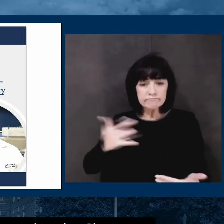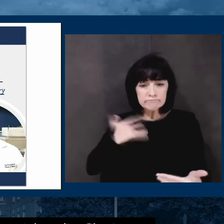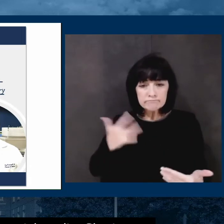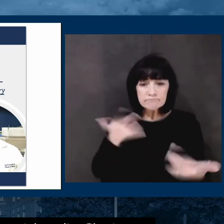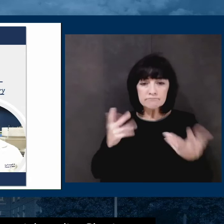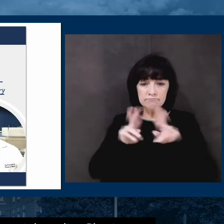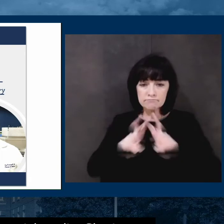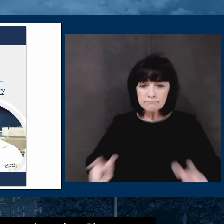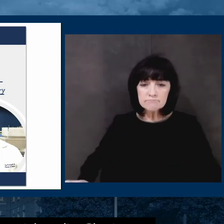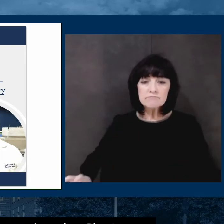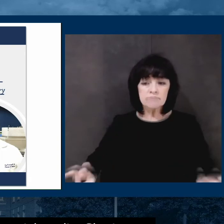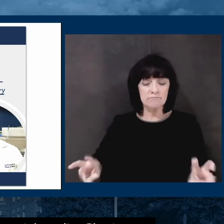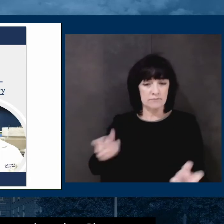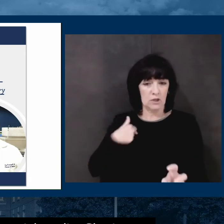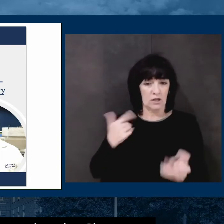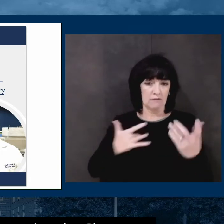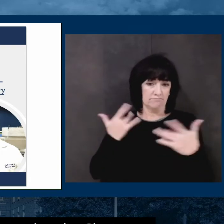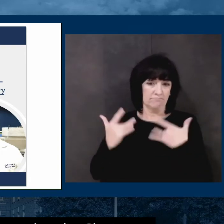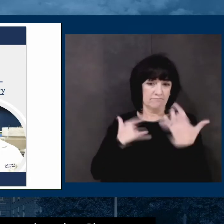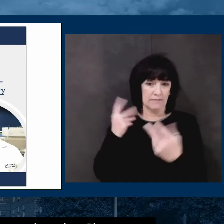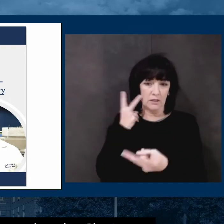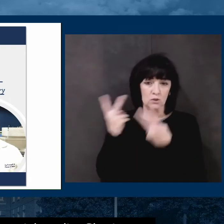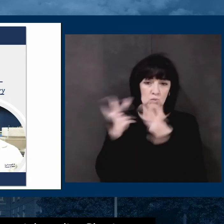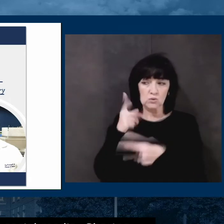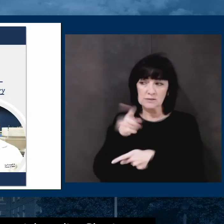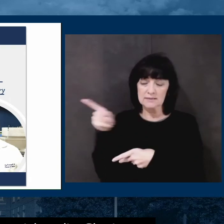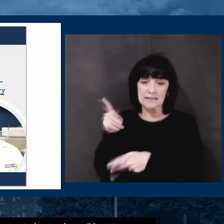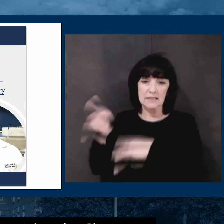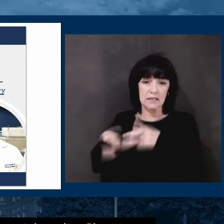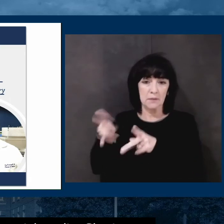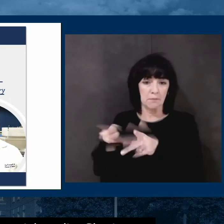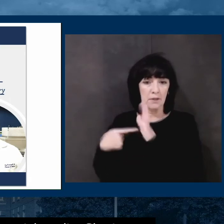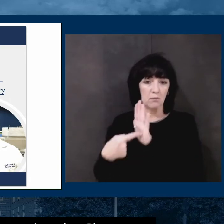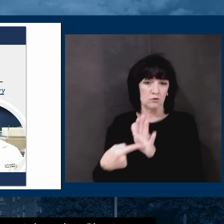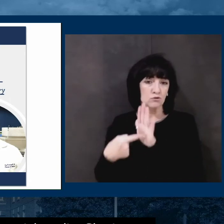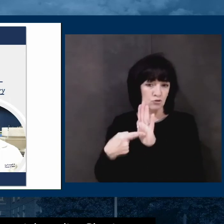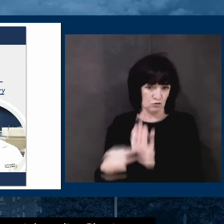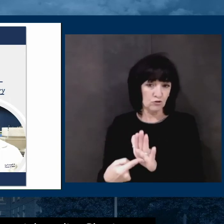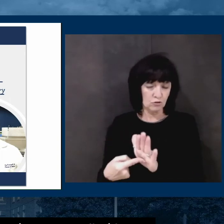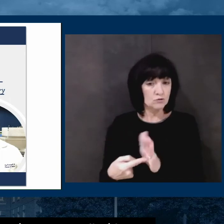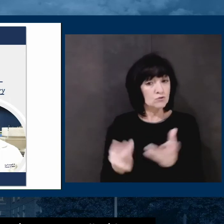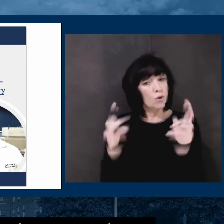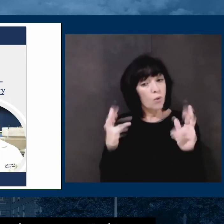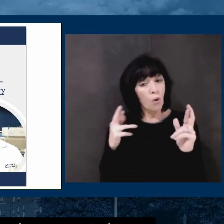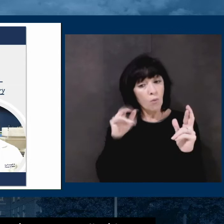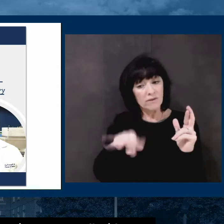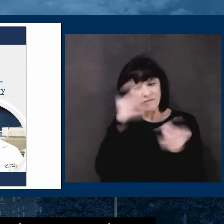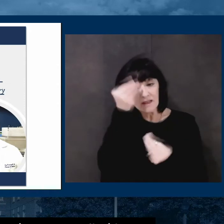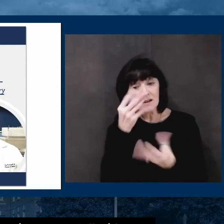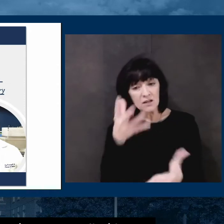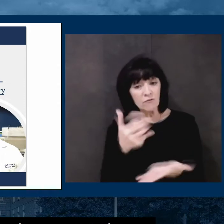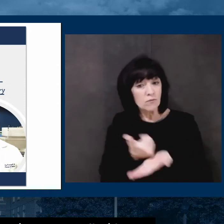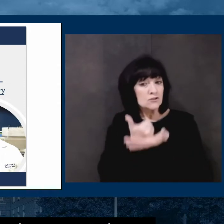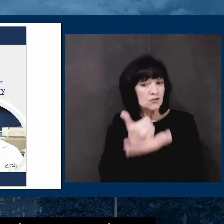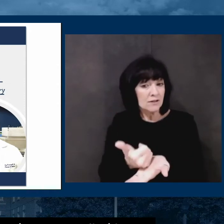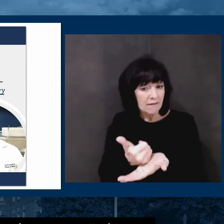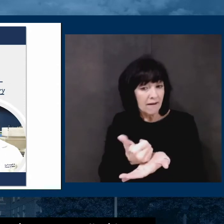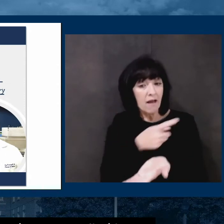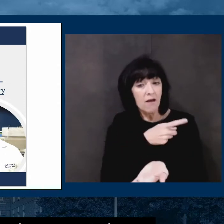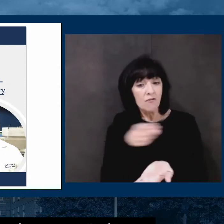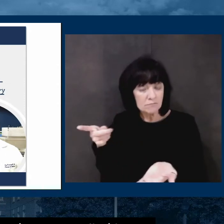excited to see the many reasons possible for wanting to get vaccinated. So again, hopefully this is helpful to kind of address the vaccine